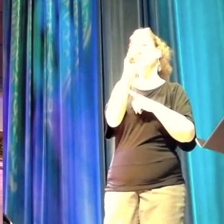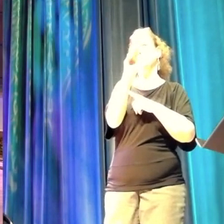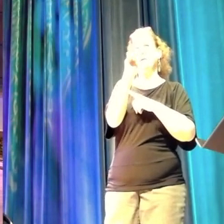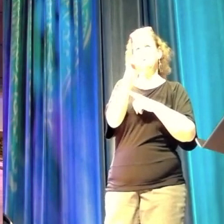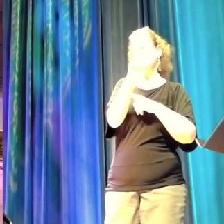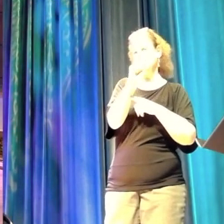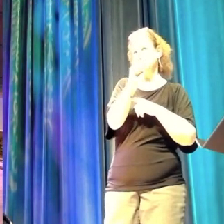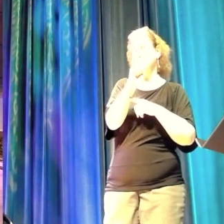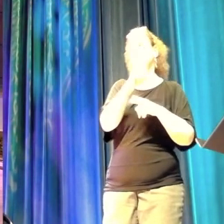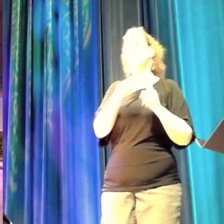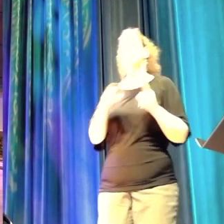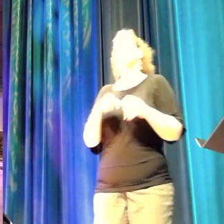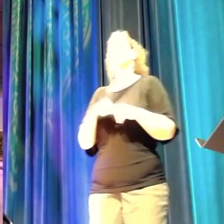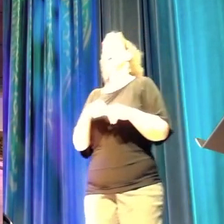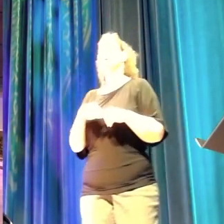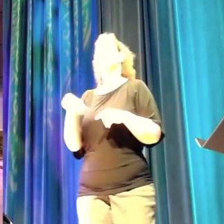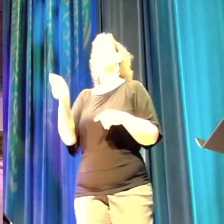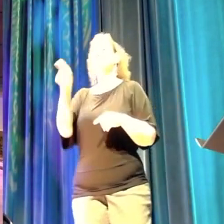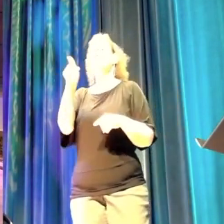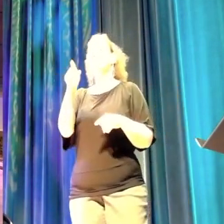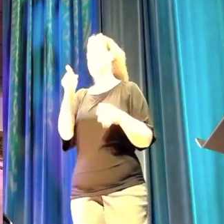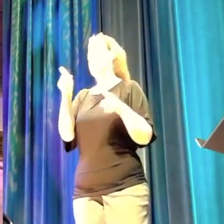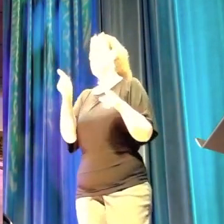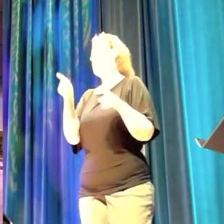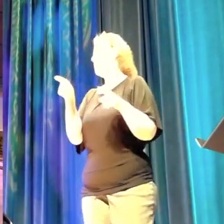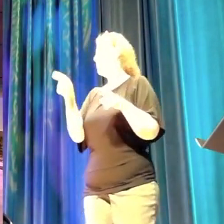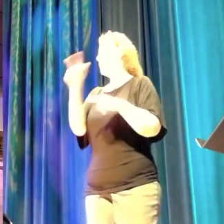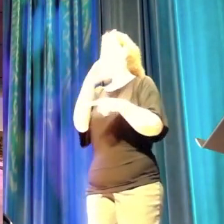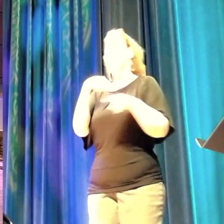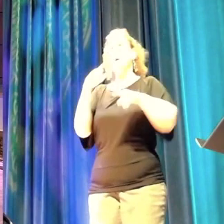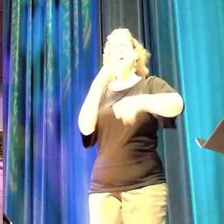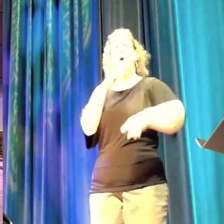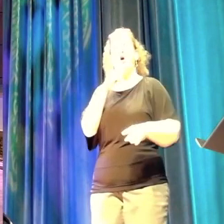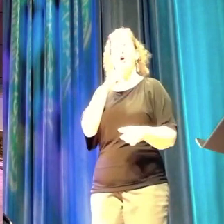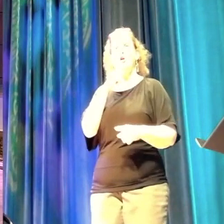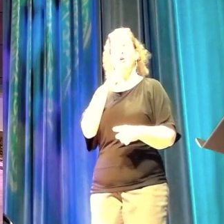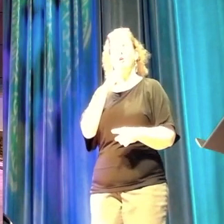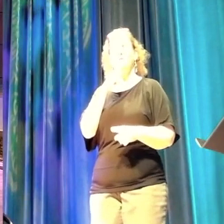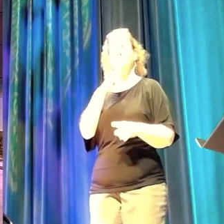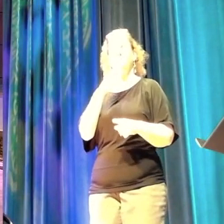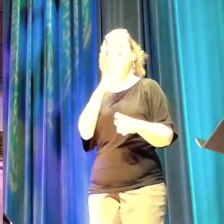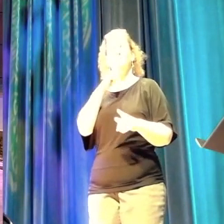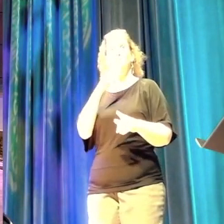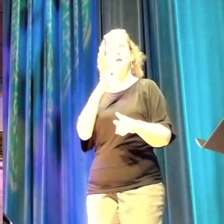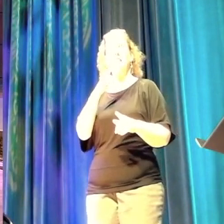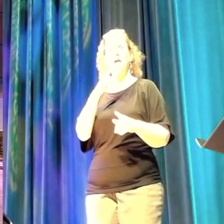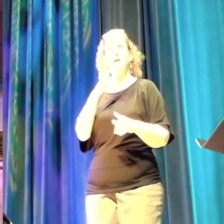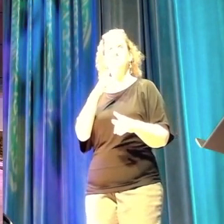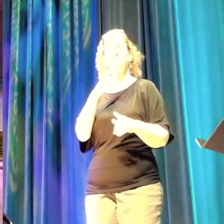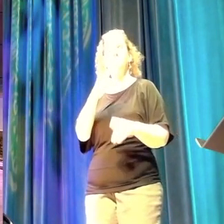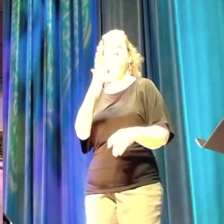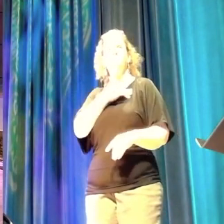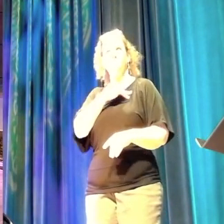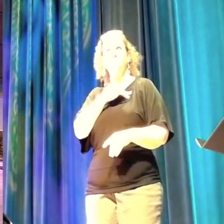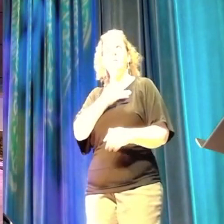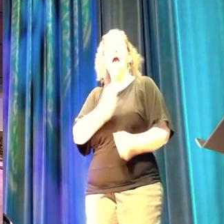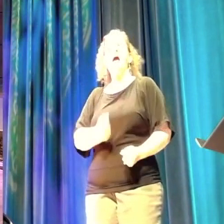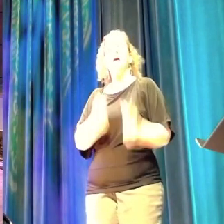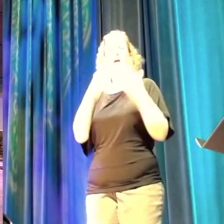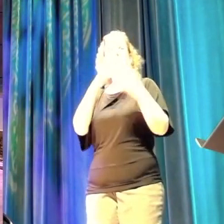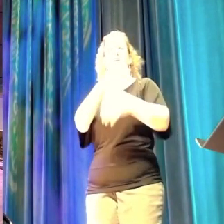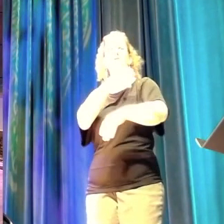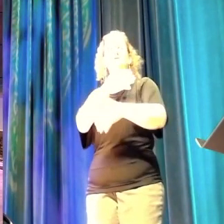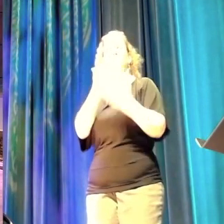And I, when you are, is struck, whereas we are struck by the amount of courage they've shown over this course of